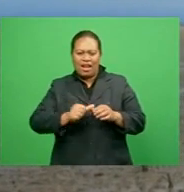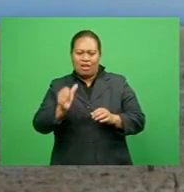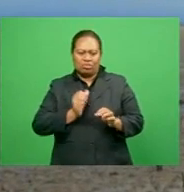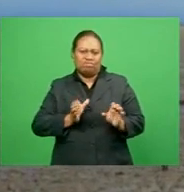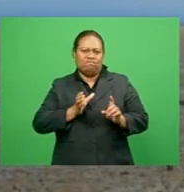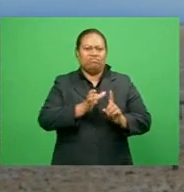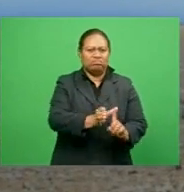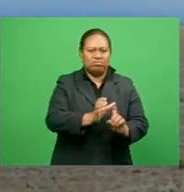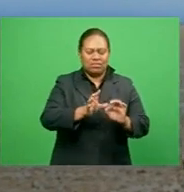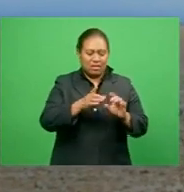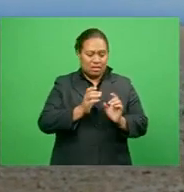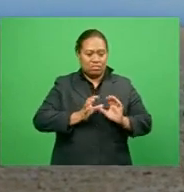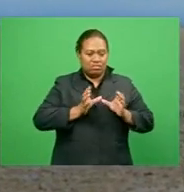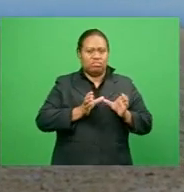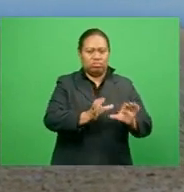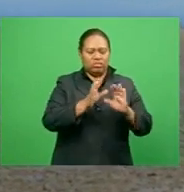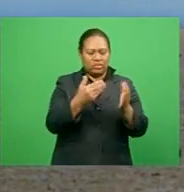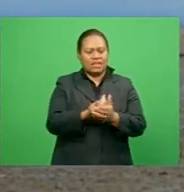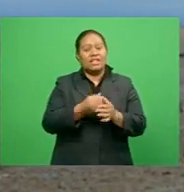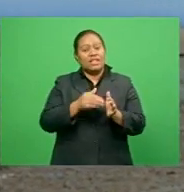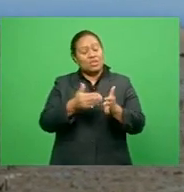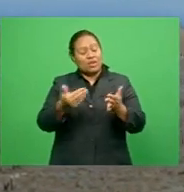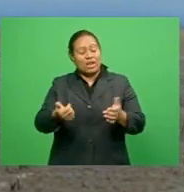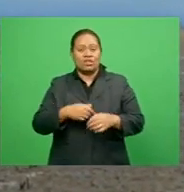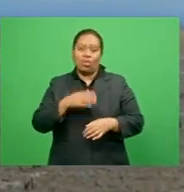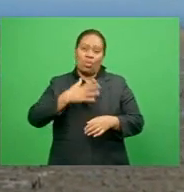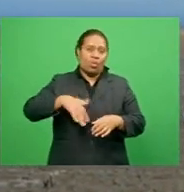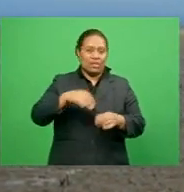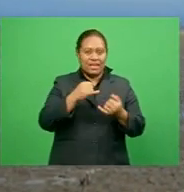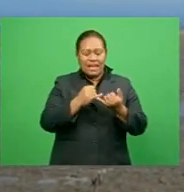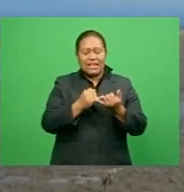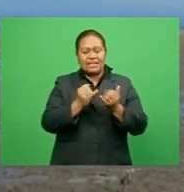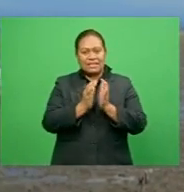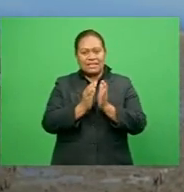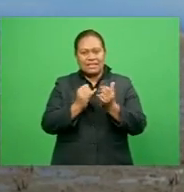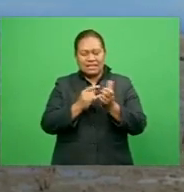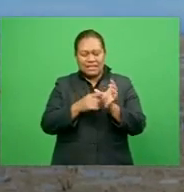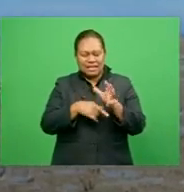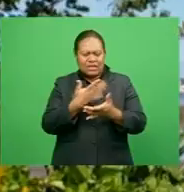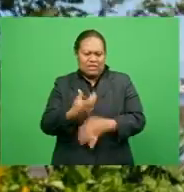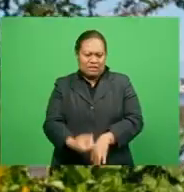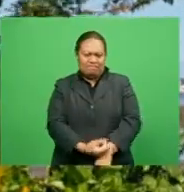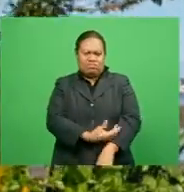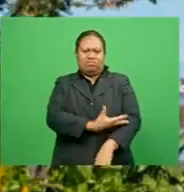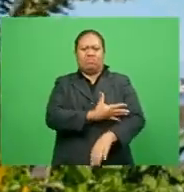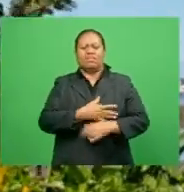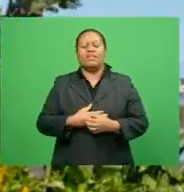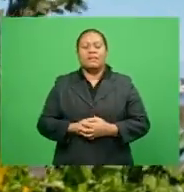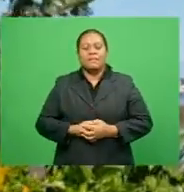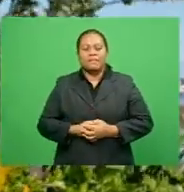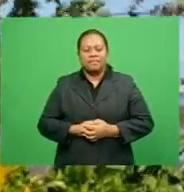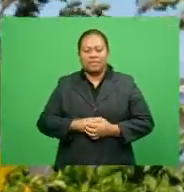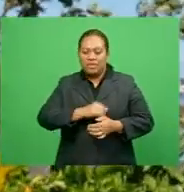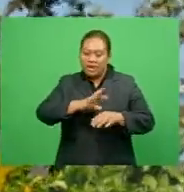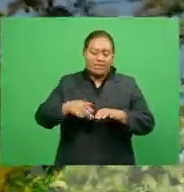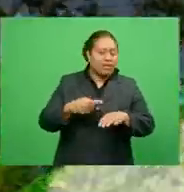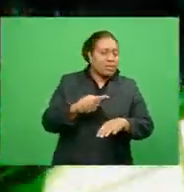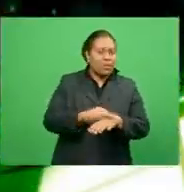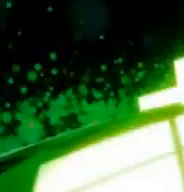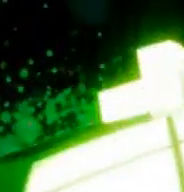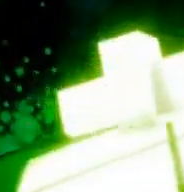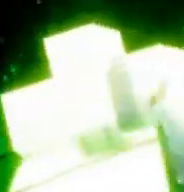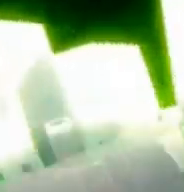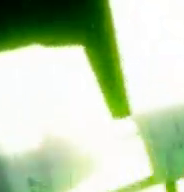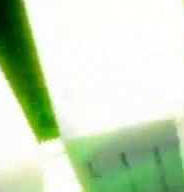on 4 months, which is 12 Sundays, and so it really affected the weekly target to reach the annual target.